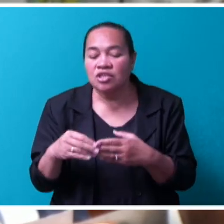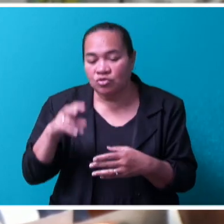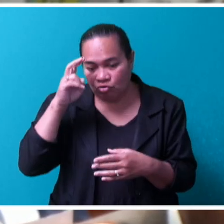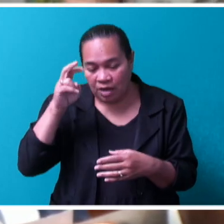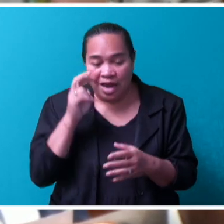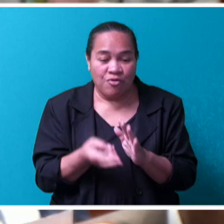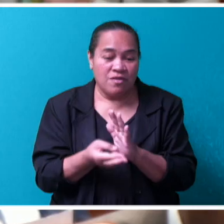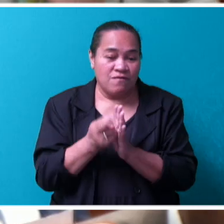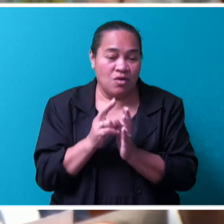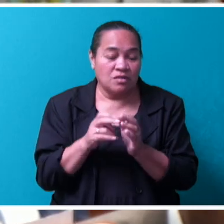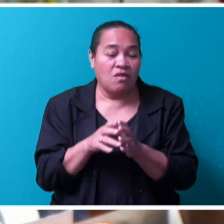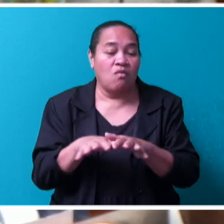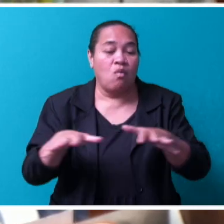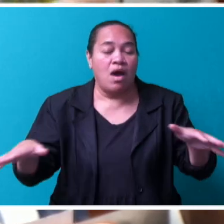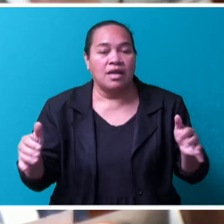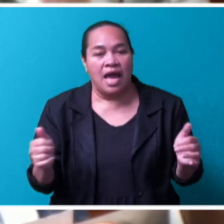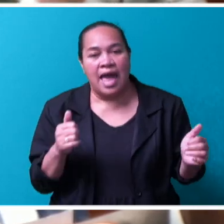wider iTaukei administrations.